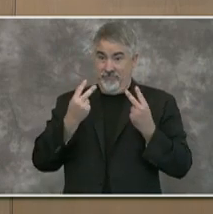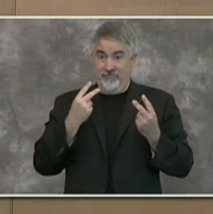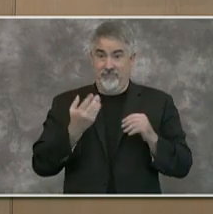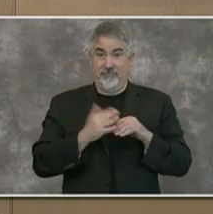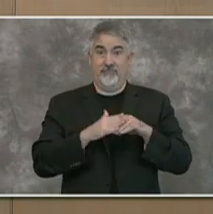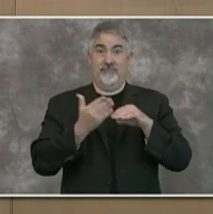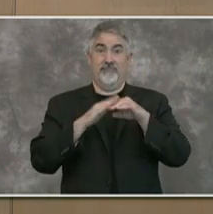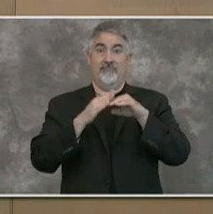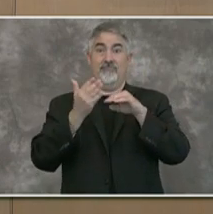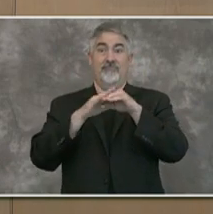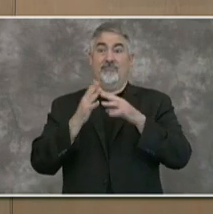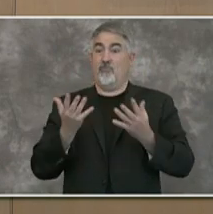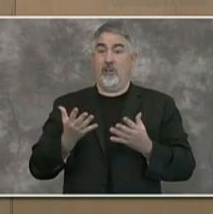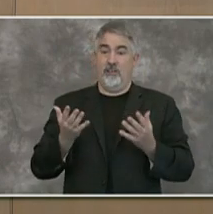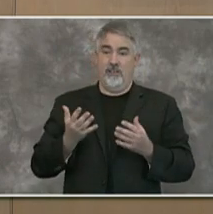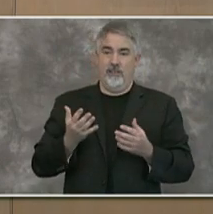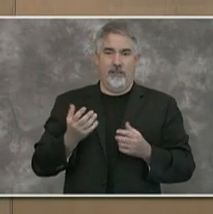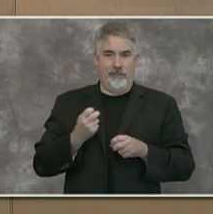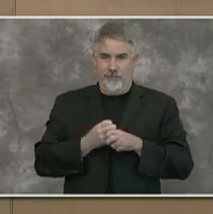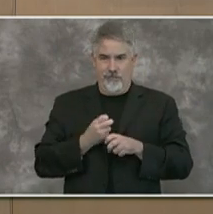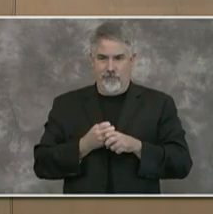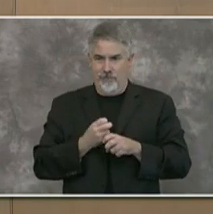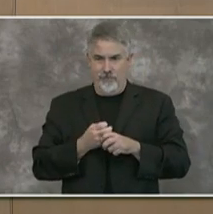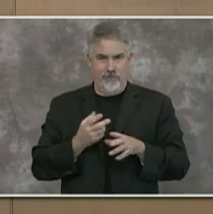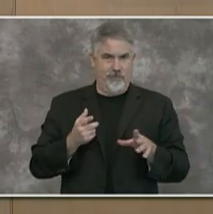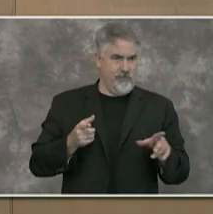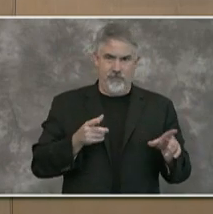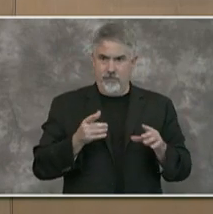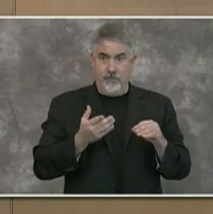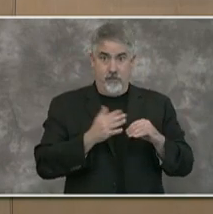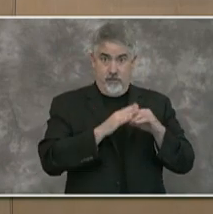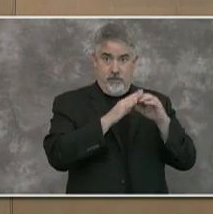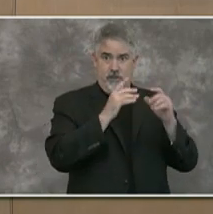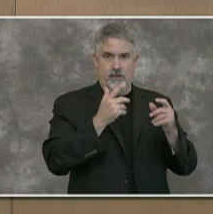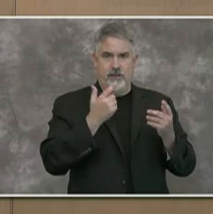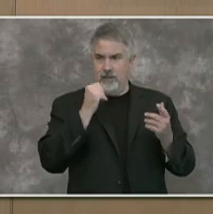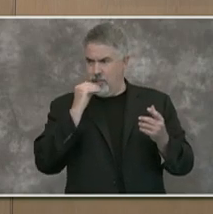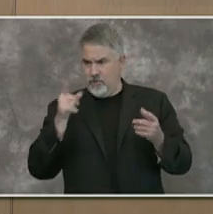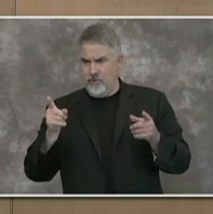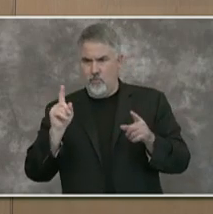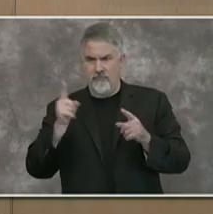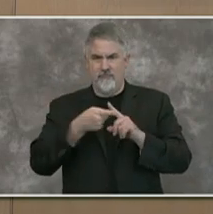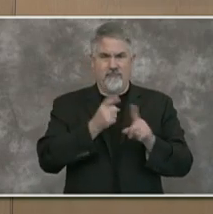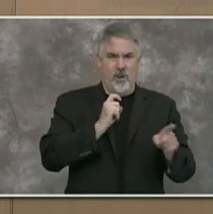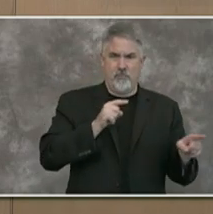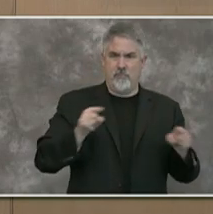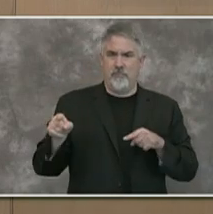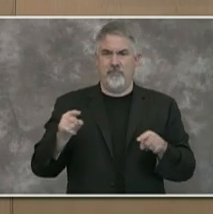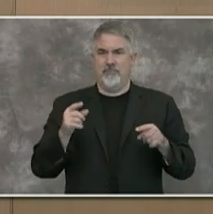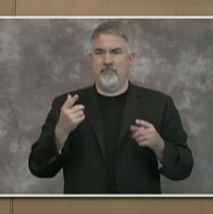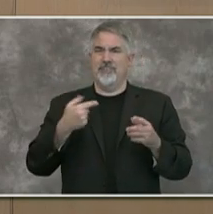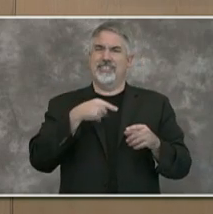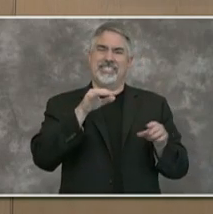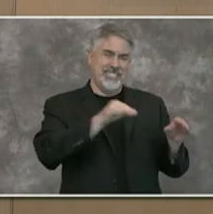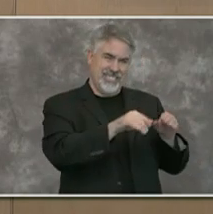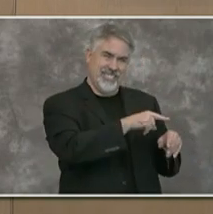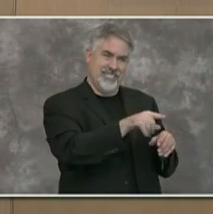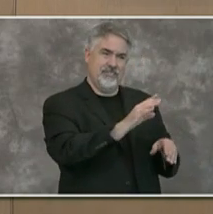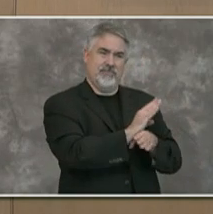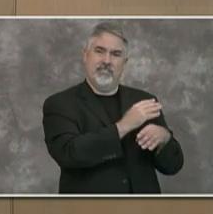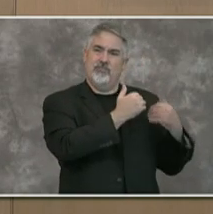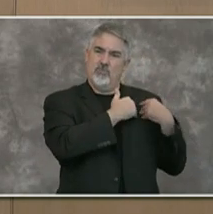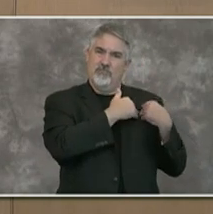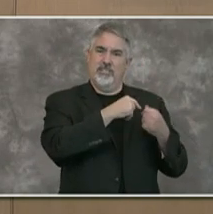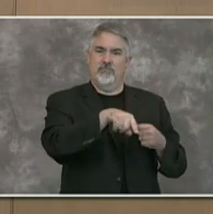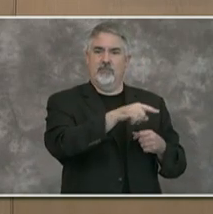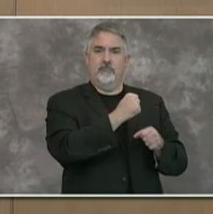increasing, and it is very difficult to keep up with the pace. So we are relying on our business partner community to